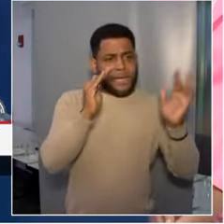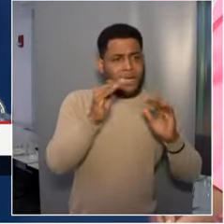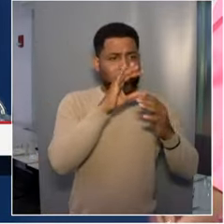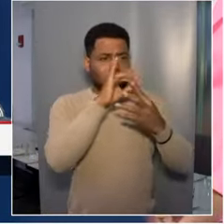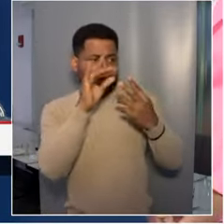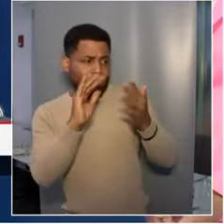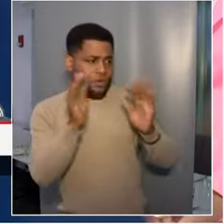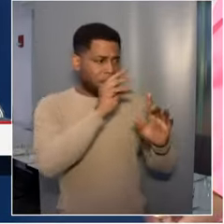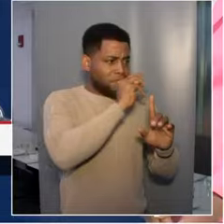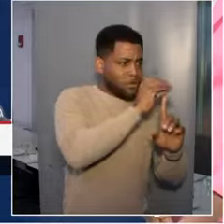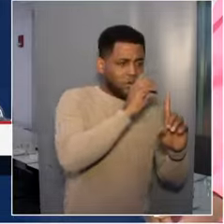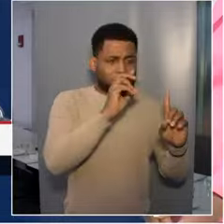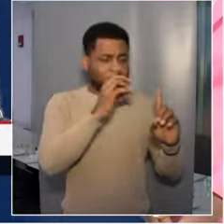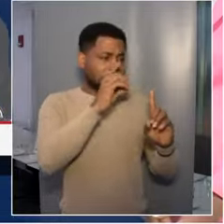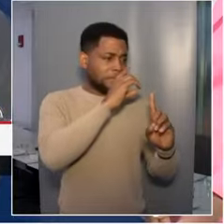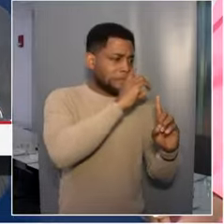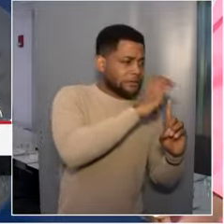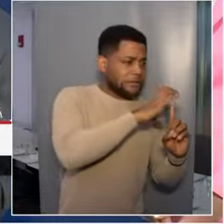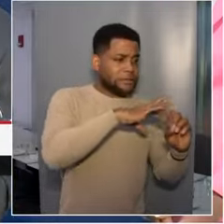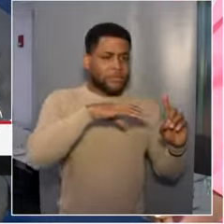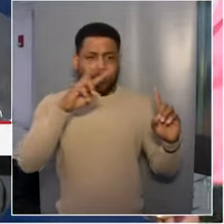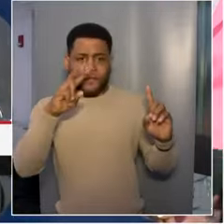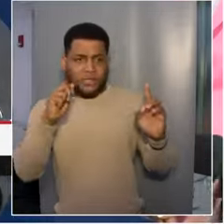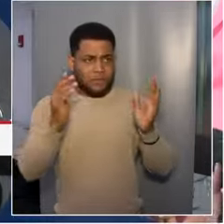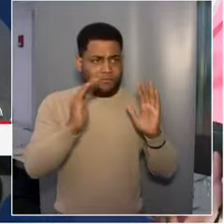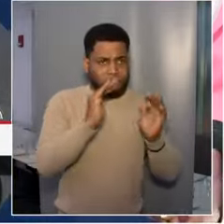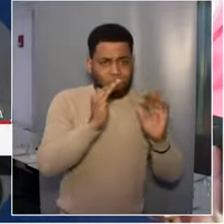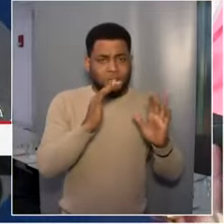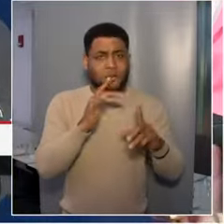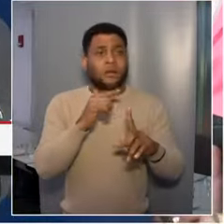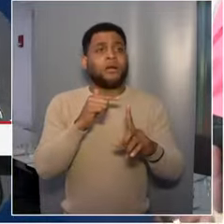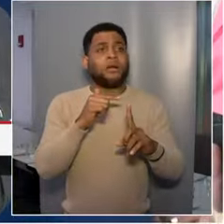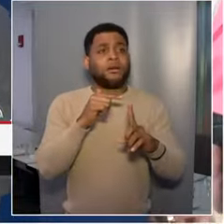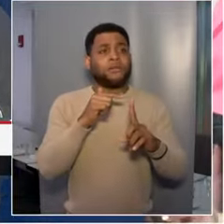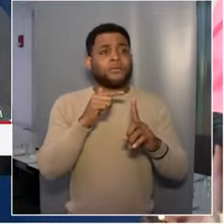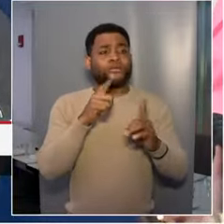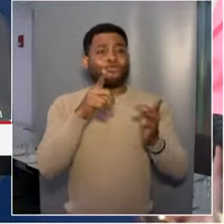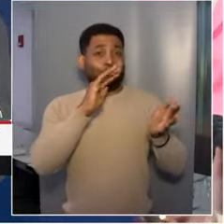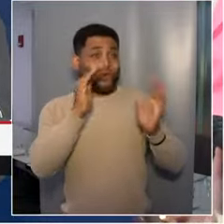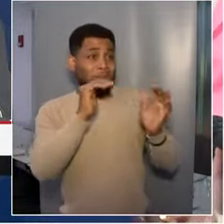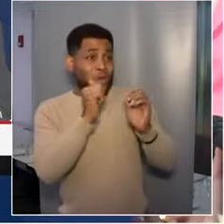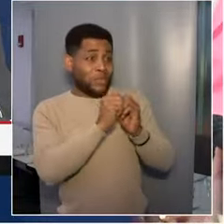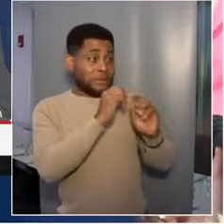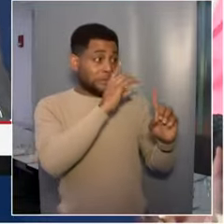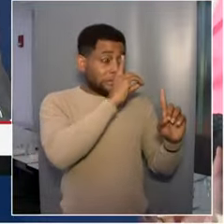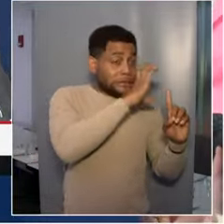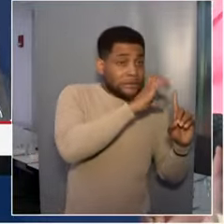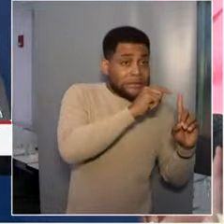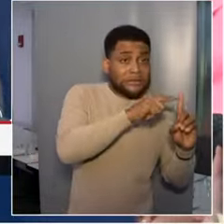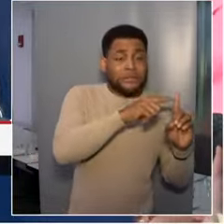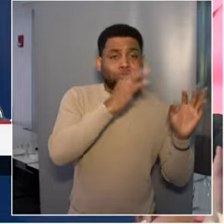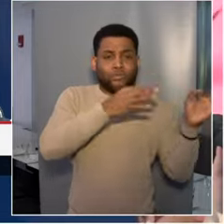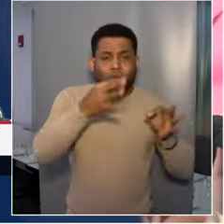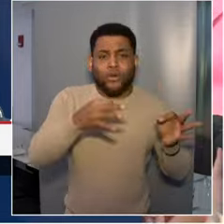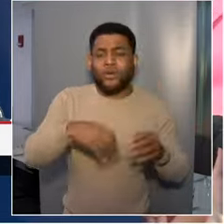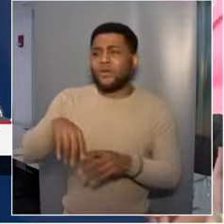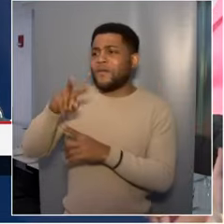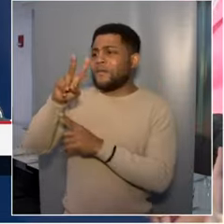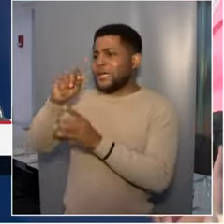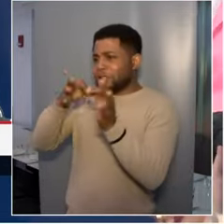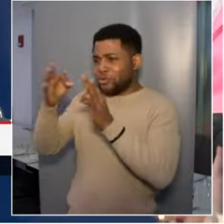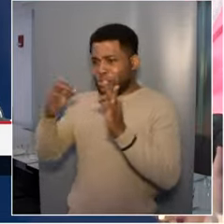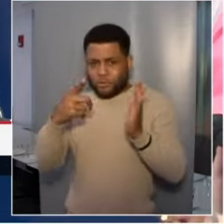December? Now, what kind of question is that? But yes, we made tons of mistakes, but we managed to